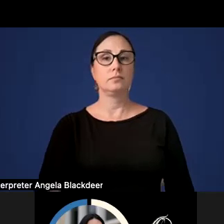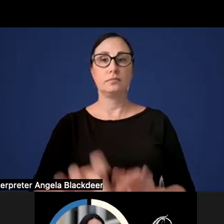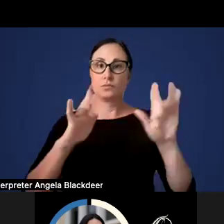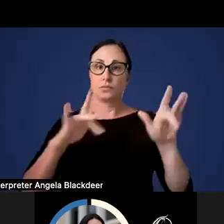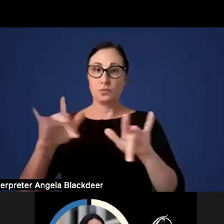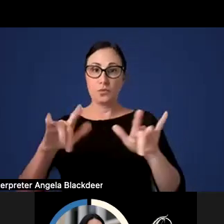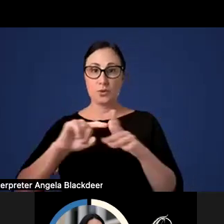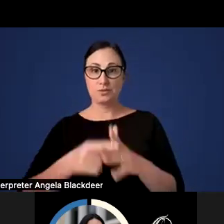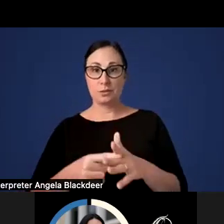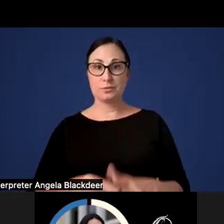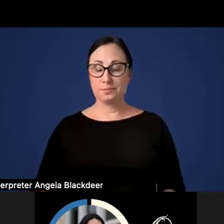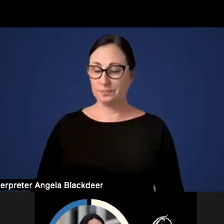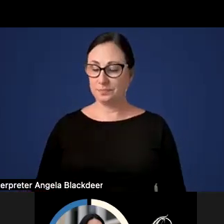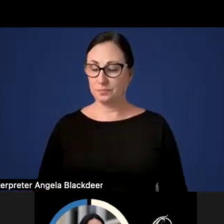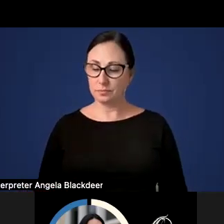Okay.